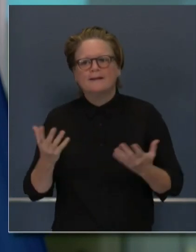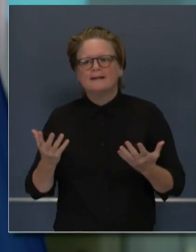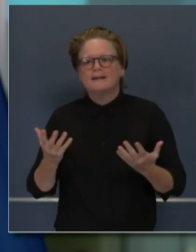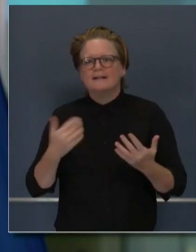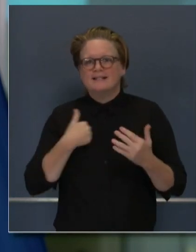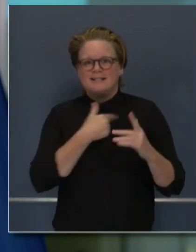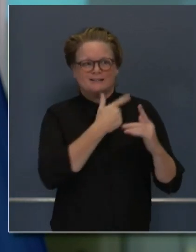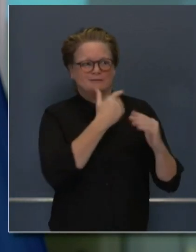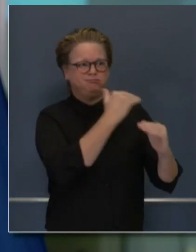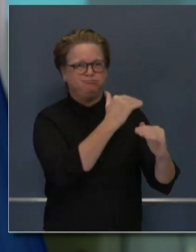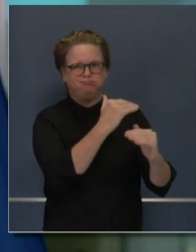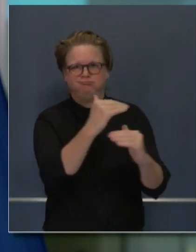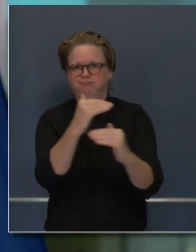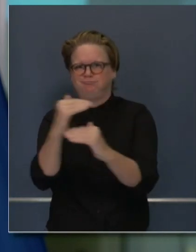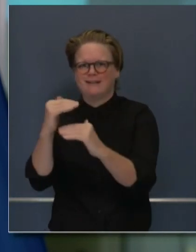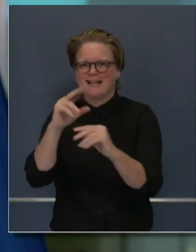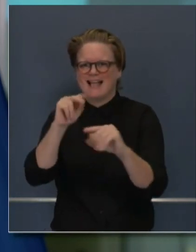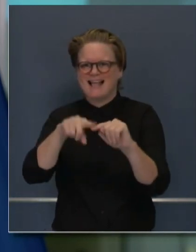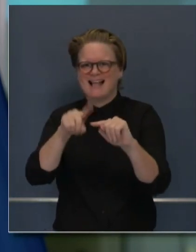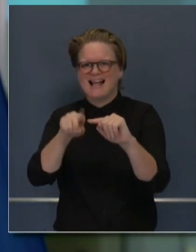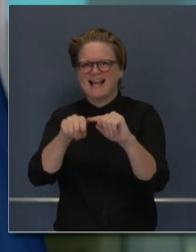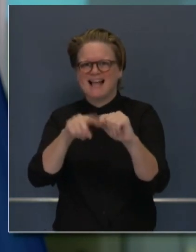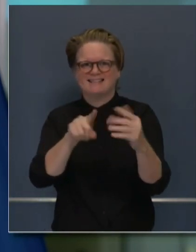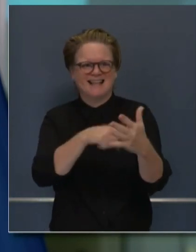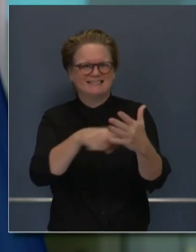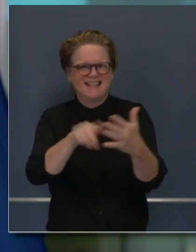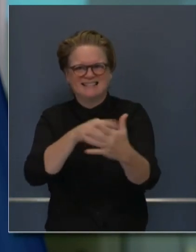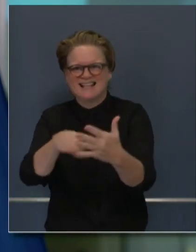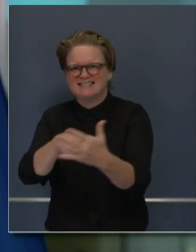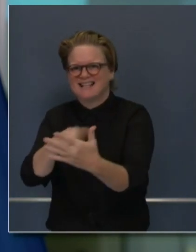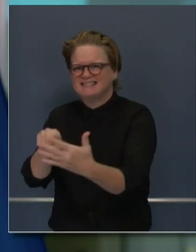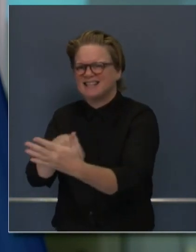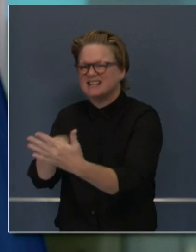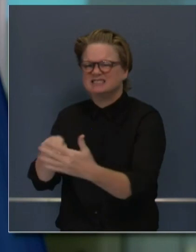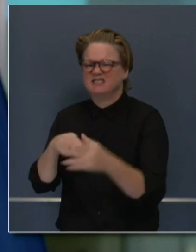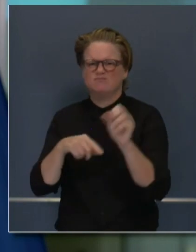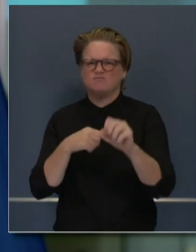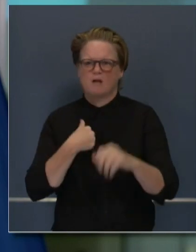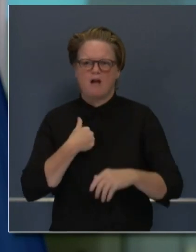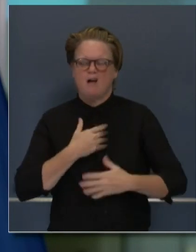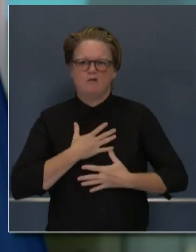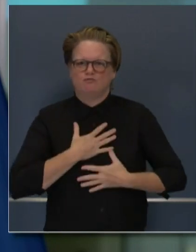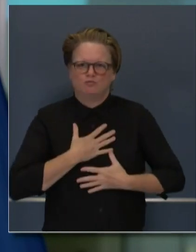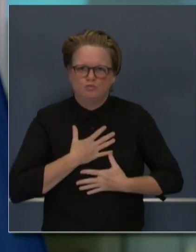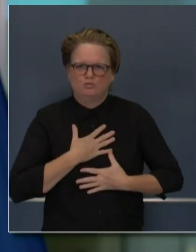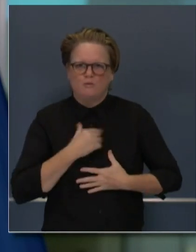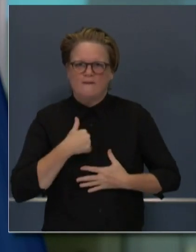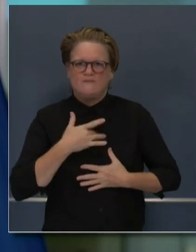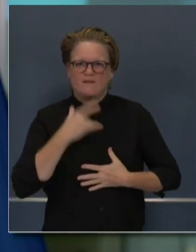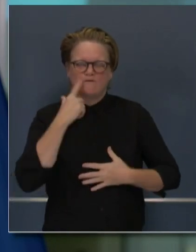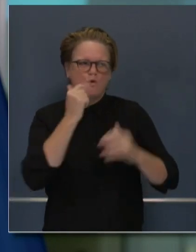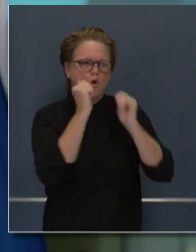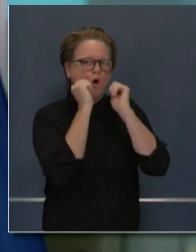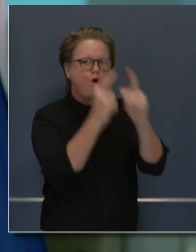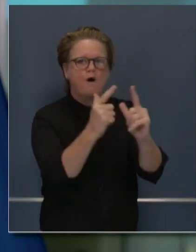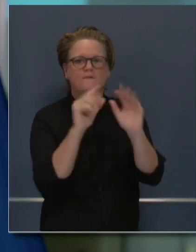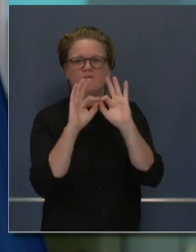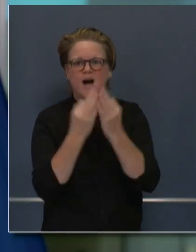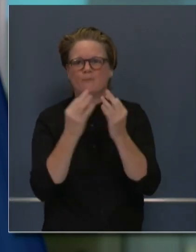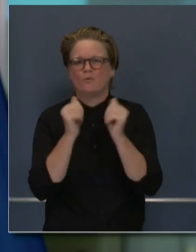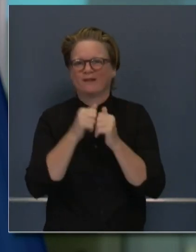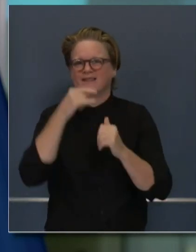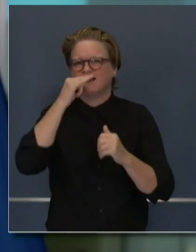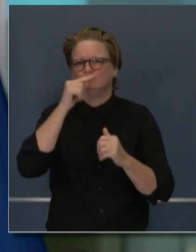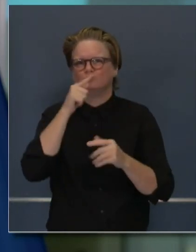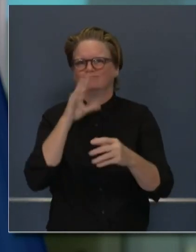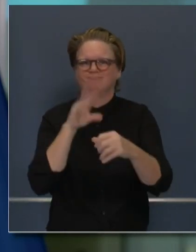my heart goes out in empathy to all of those families and those individual athletes. It's incredibly important that